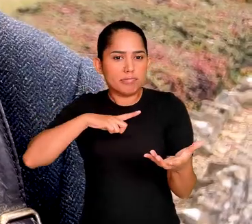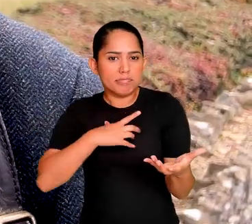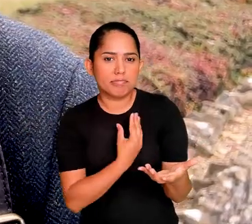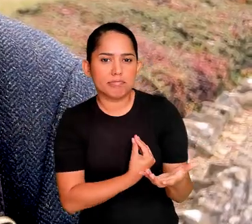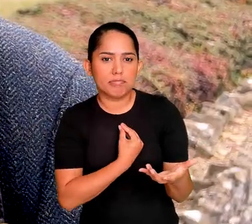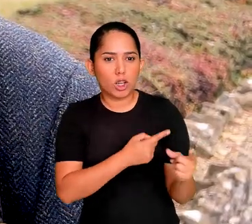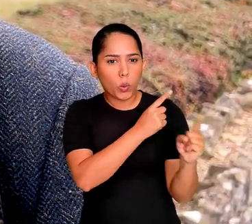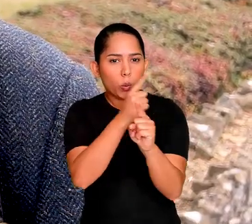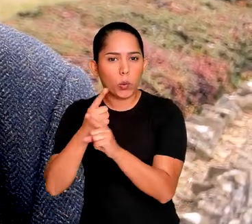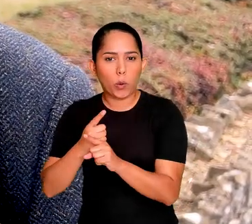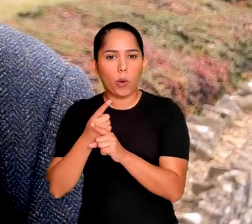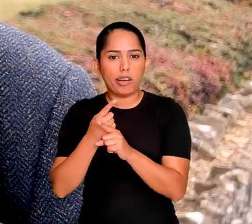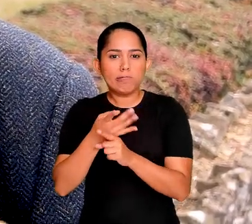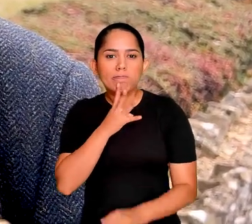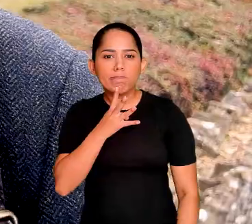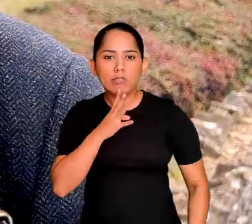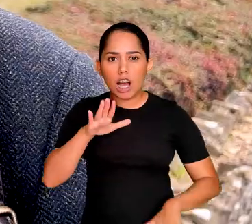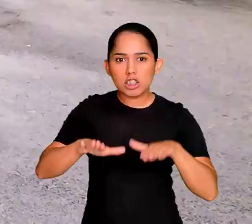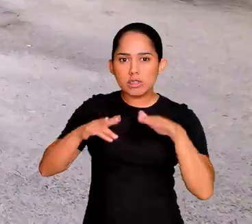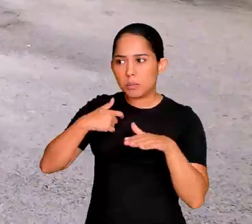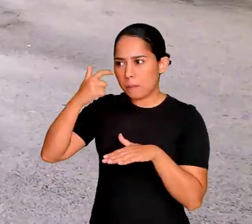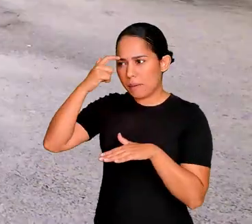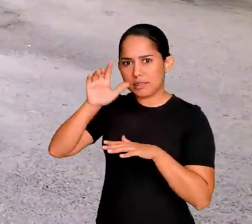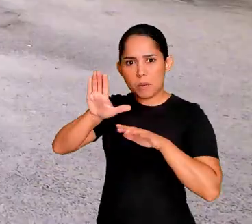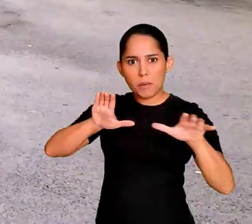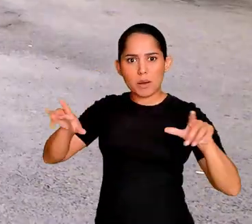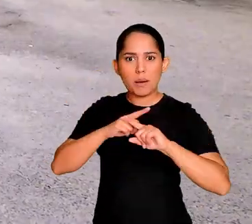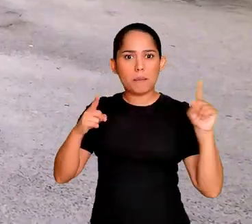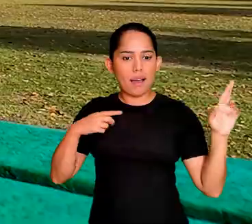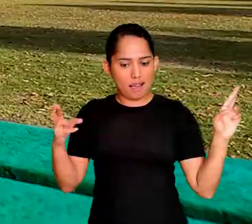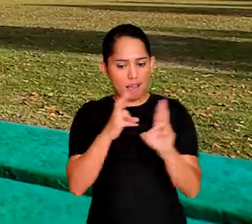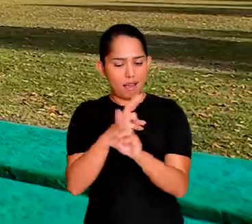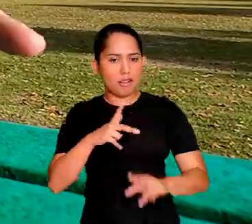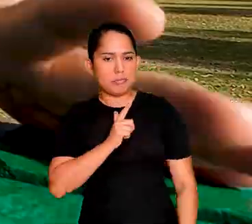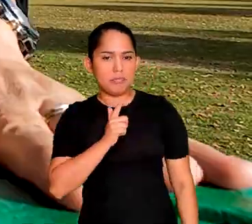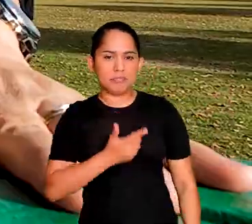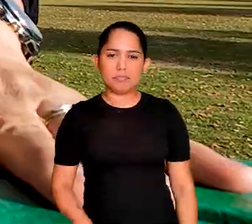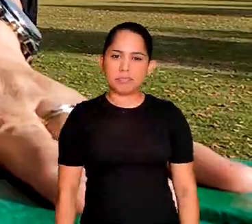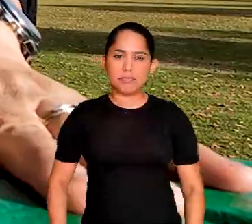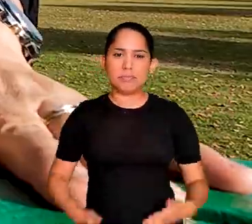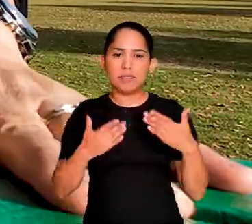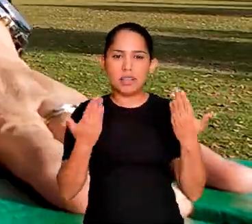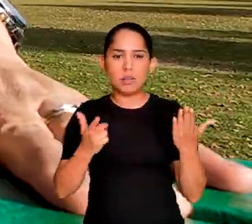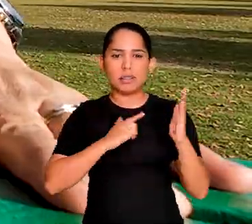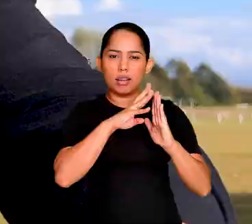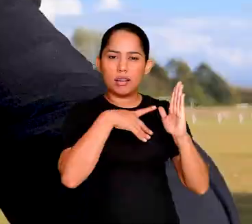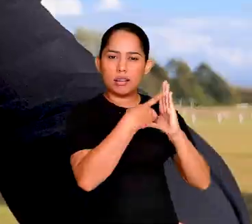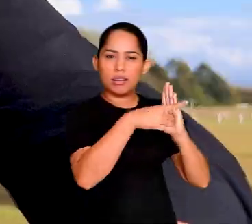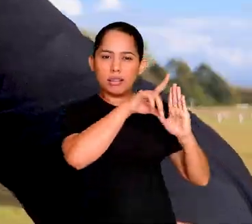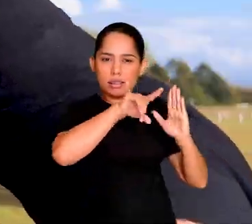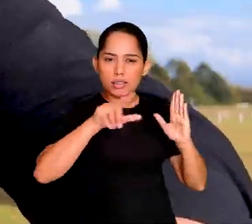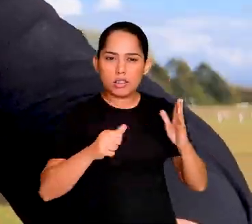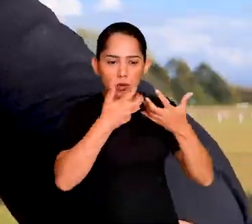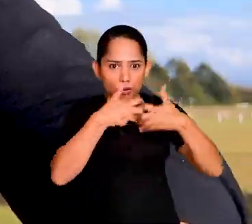was invited not only to think about things in isolation, but in their relationships. So the planting calendar was also something which